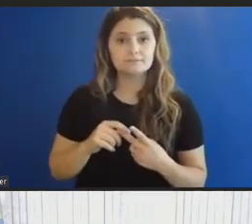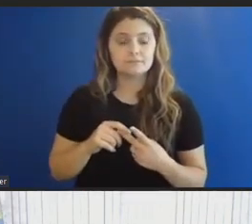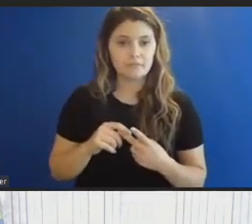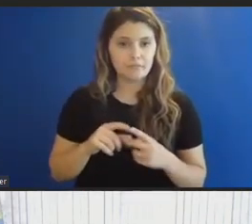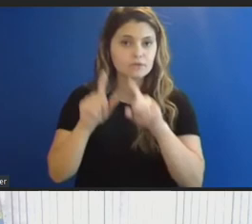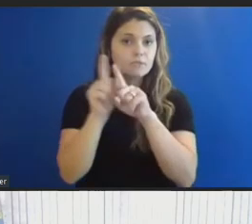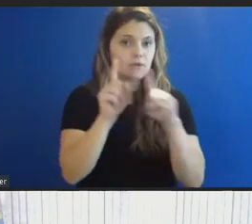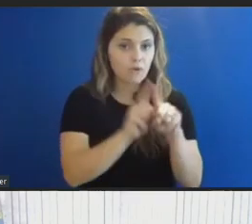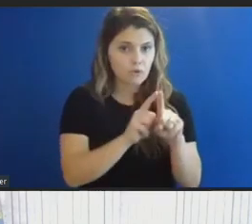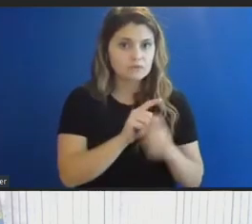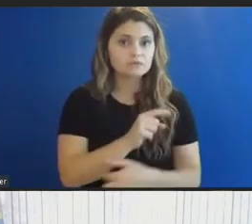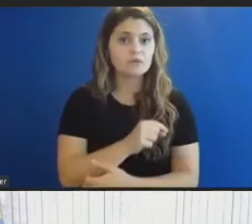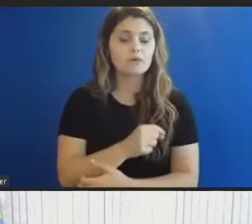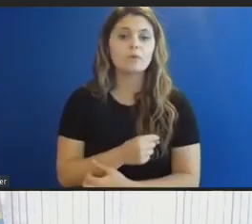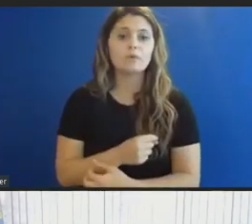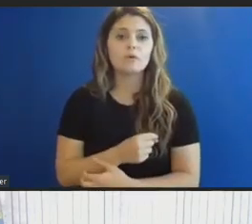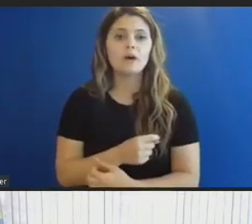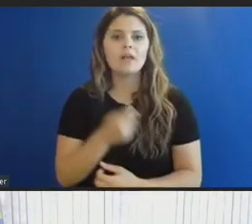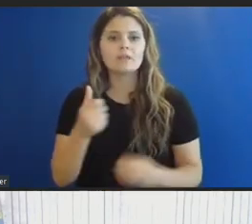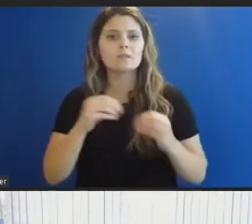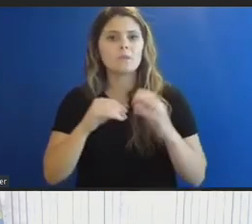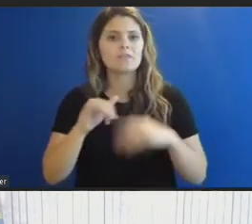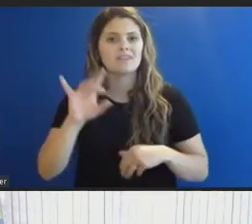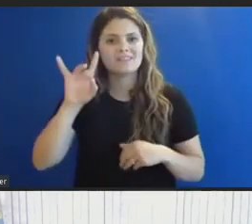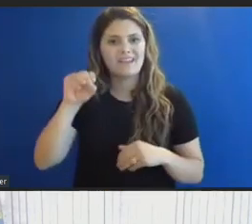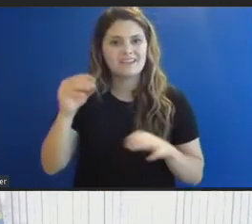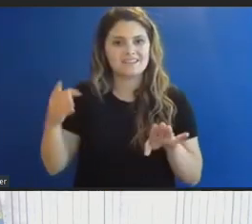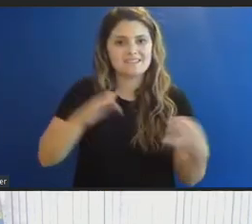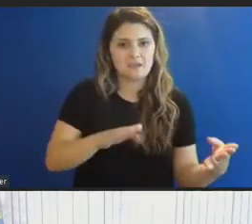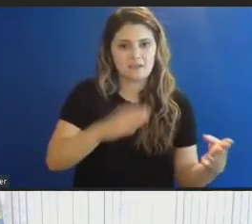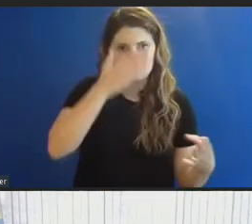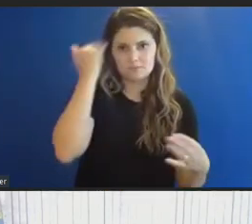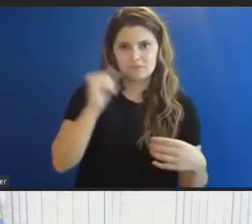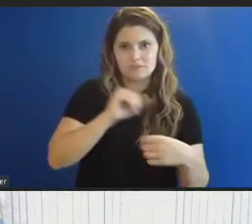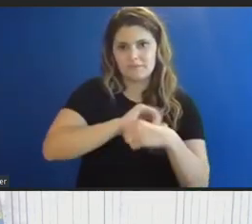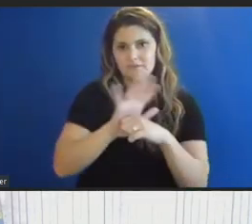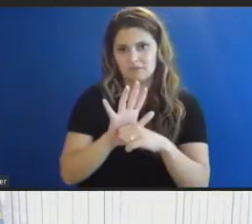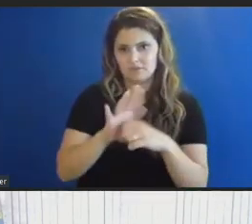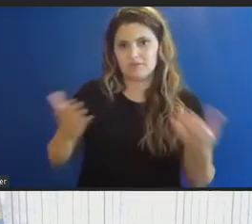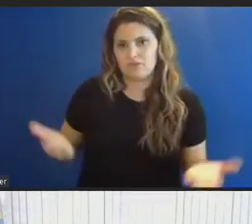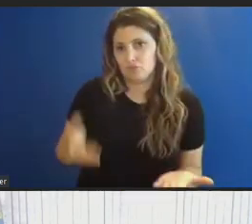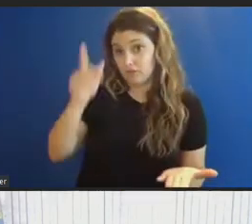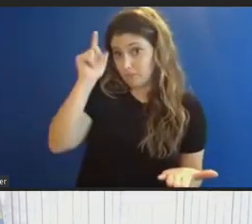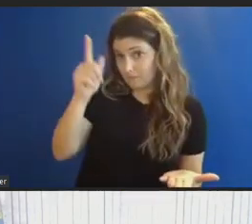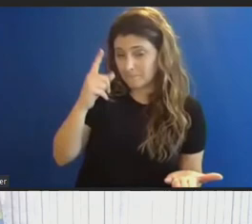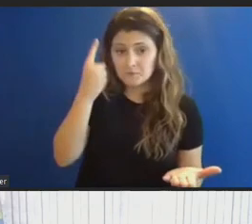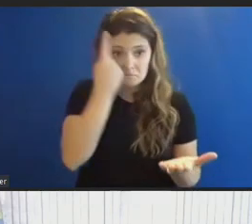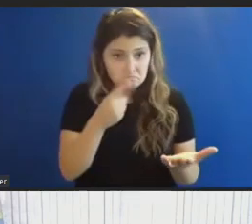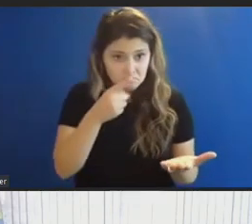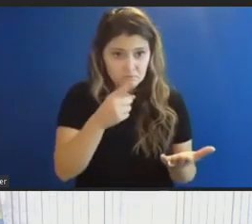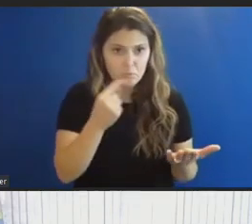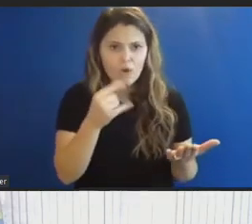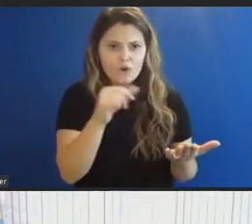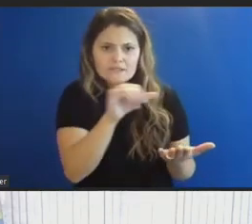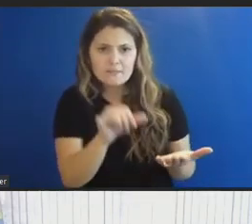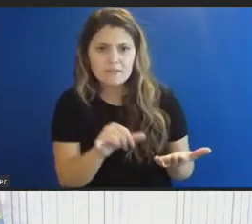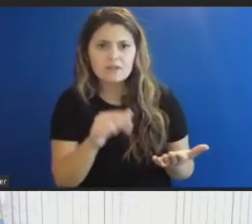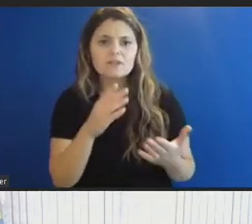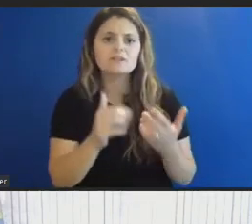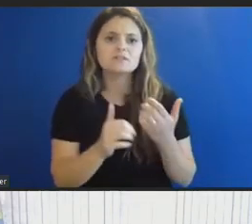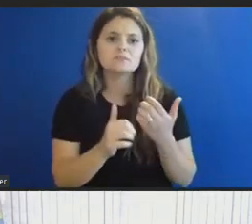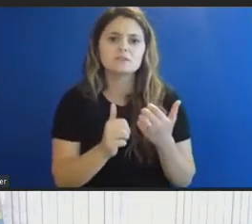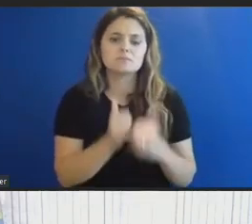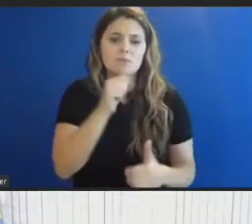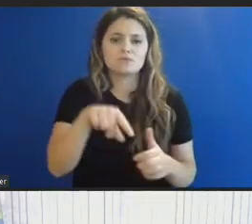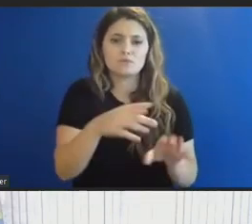also more than 80 deaths due to COVID-19 in Lubbock. What do you think are the similarities between most of these deaths?